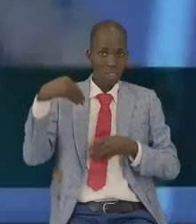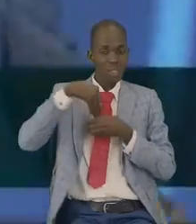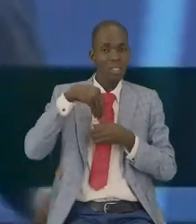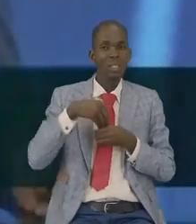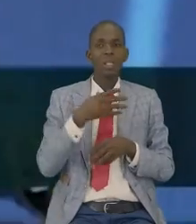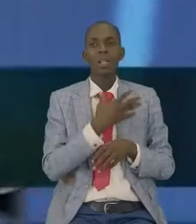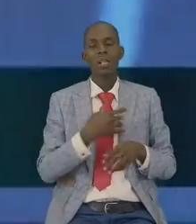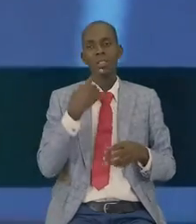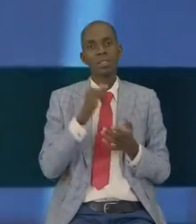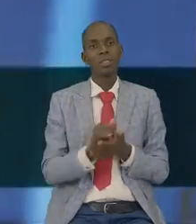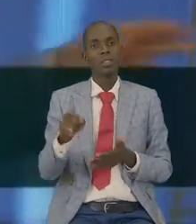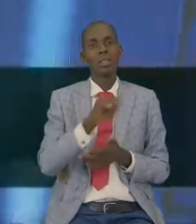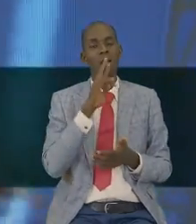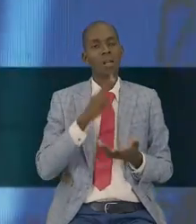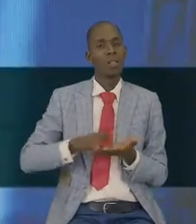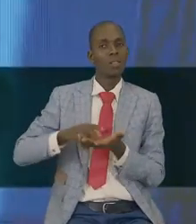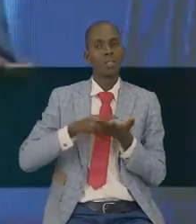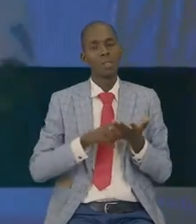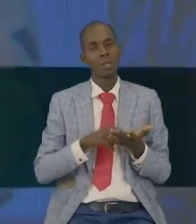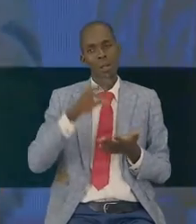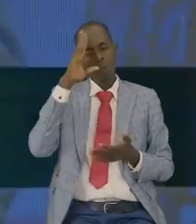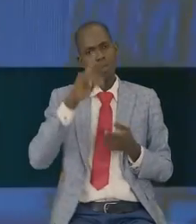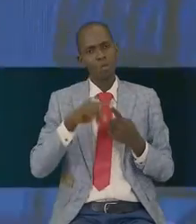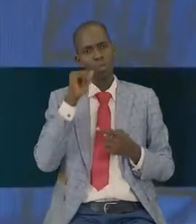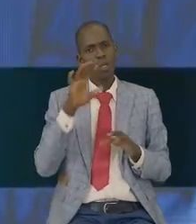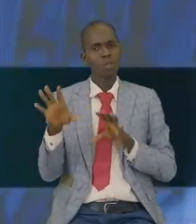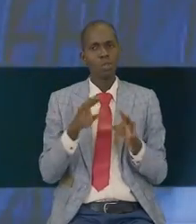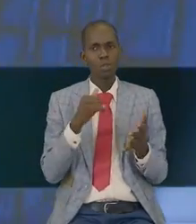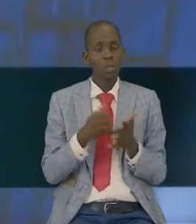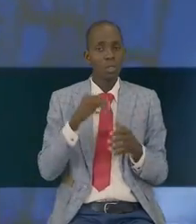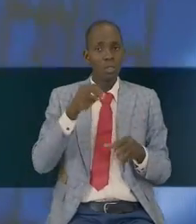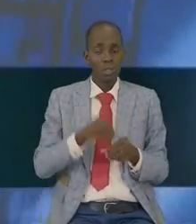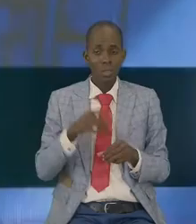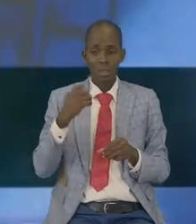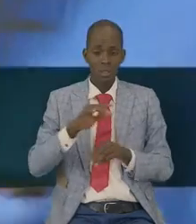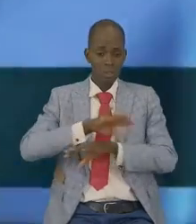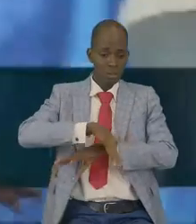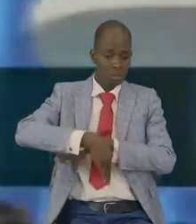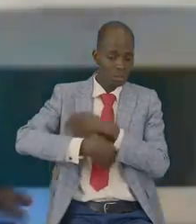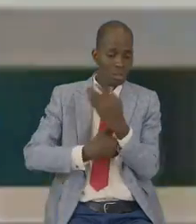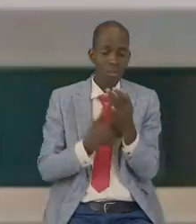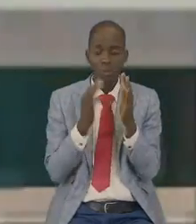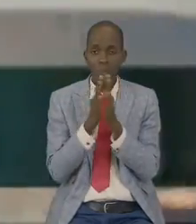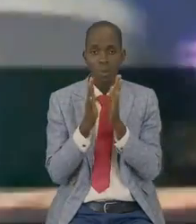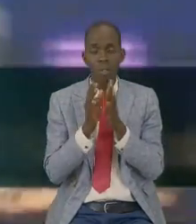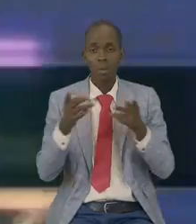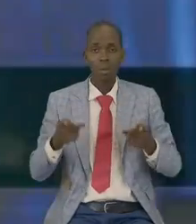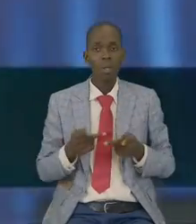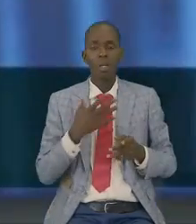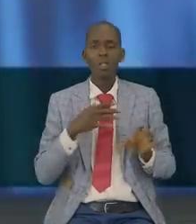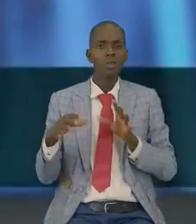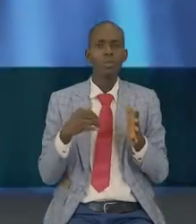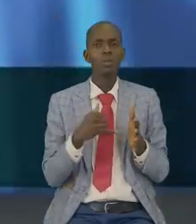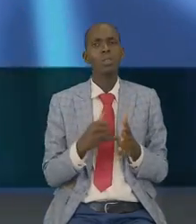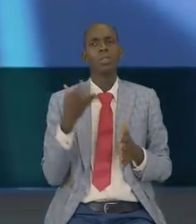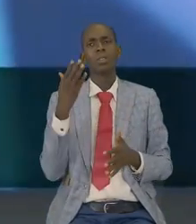say they are dancing man to woman. And they do that in the night vigil. And they do that everywhere. And they say that,